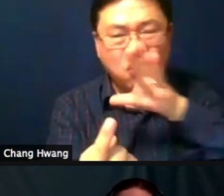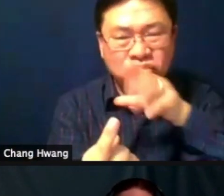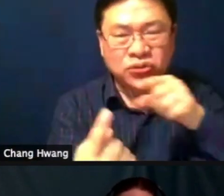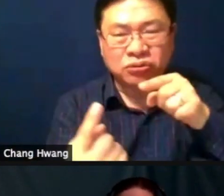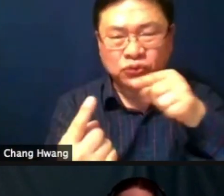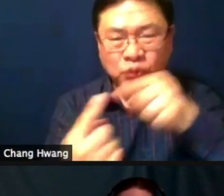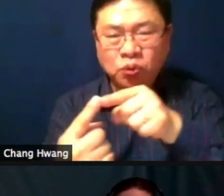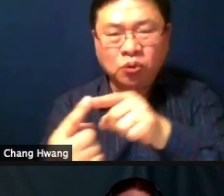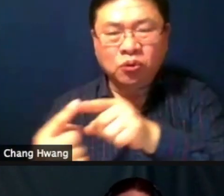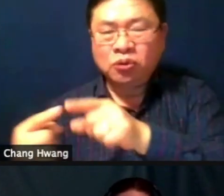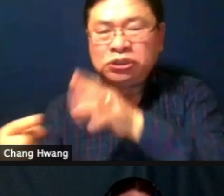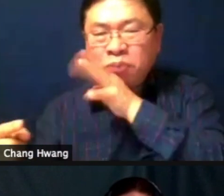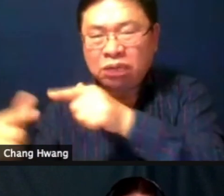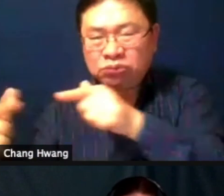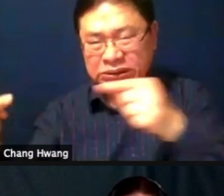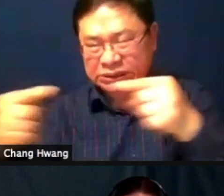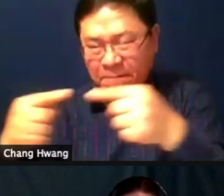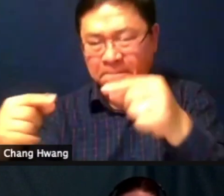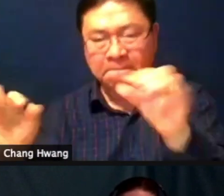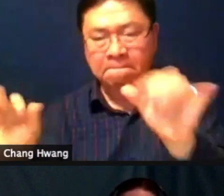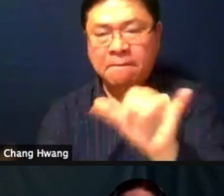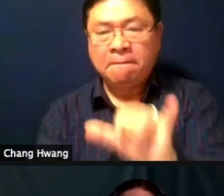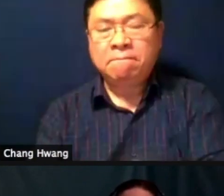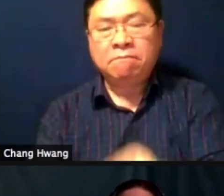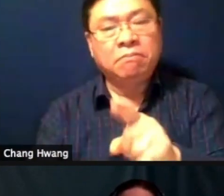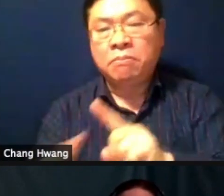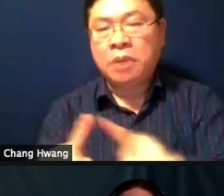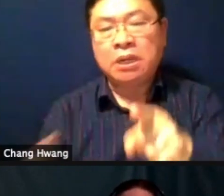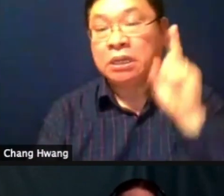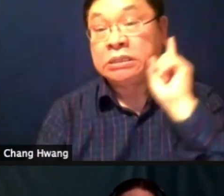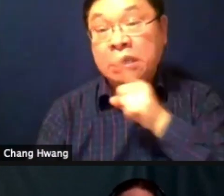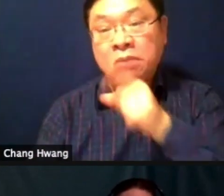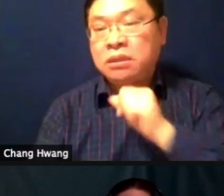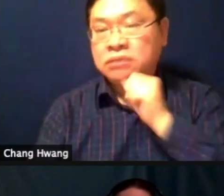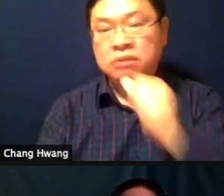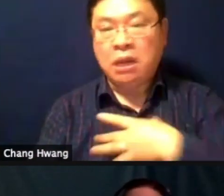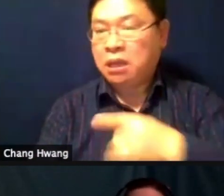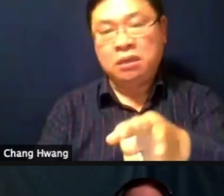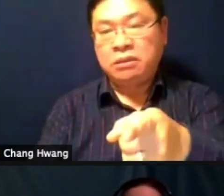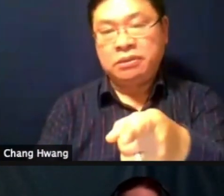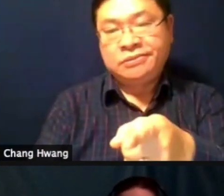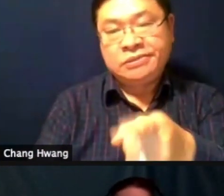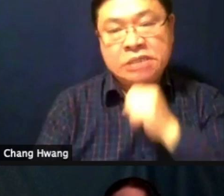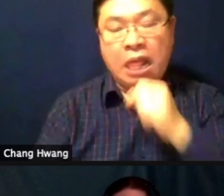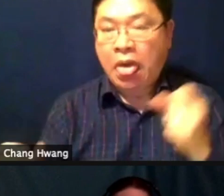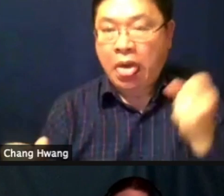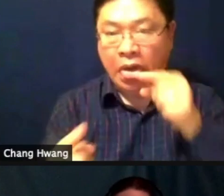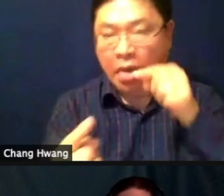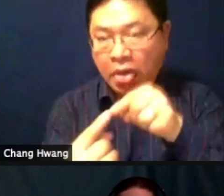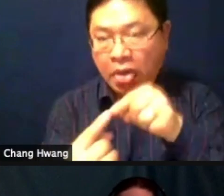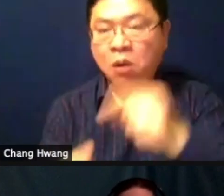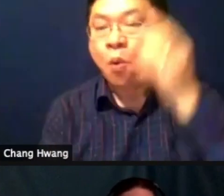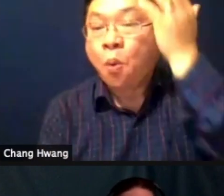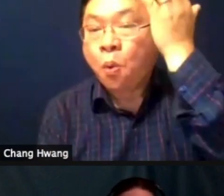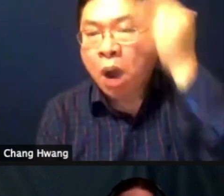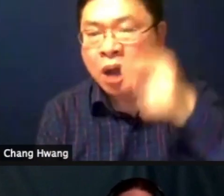And in spoken language, this is how it would be stated. And what they've done is a word-to-word, a word-to-sign